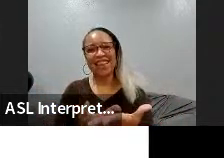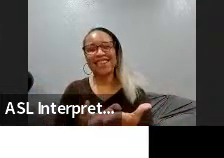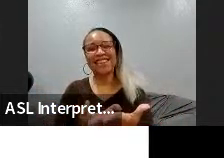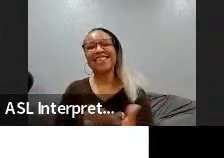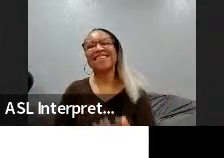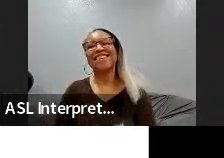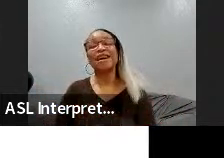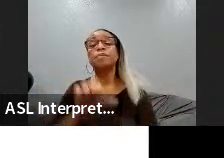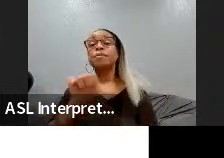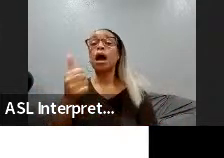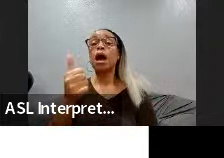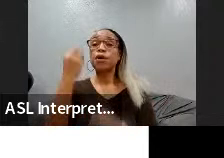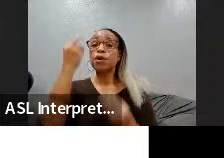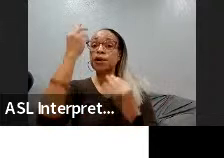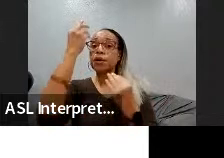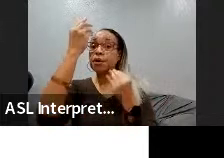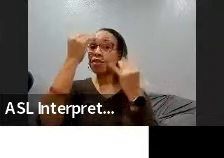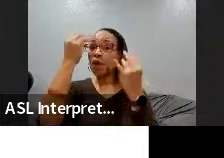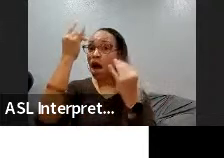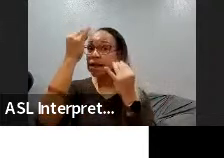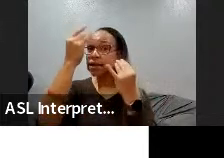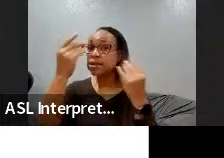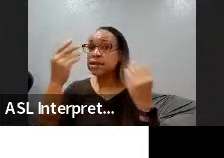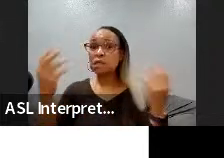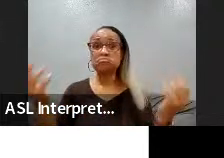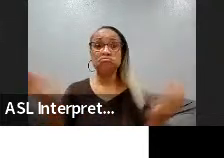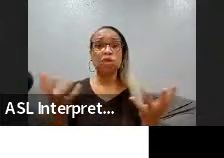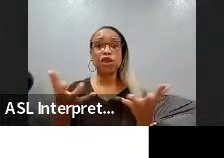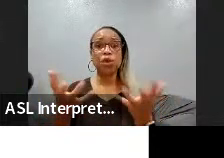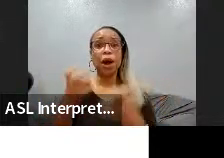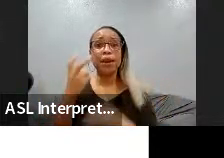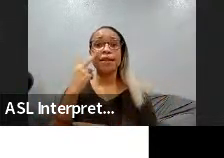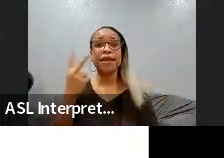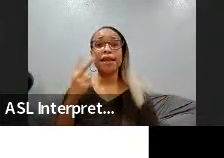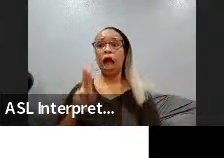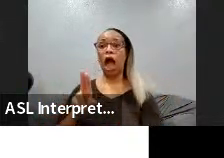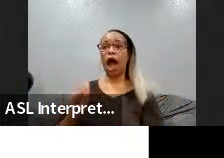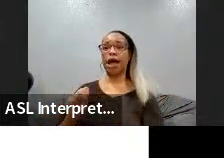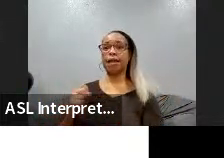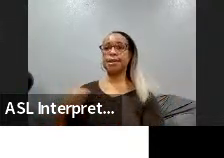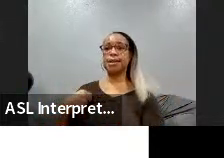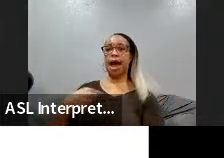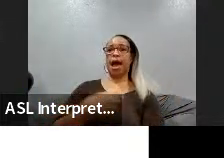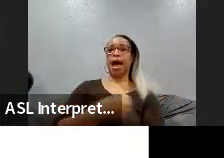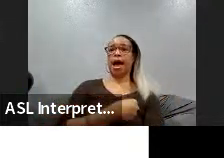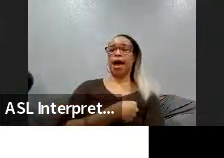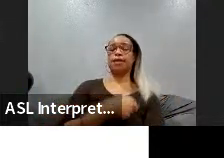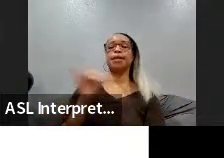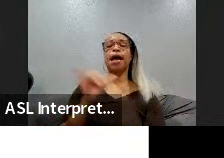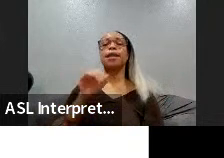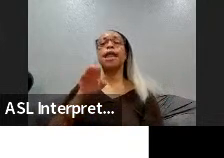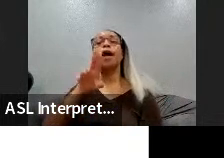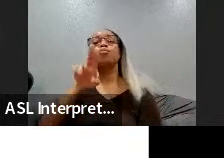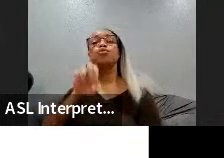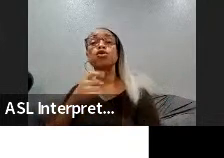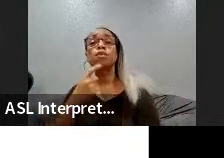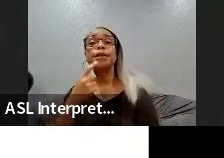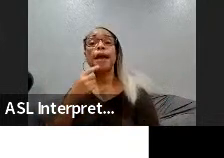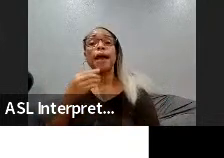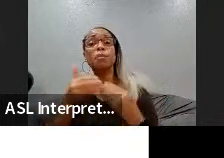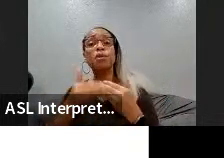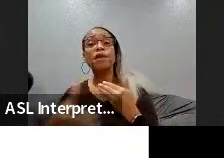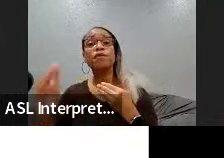Any other thoughts on what we would like to see the us, as Dr. Bruce highlighted, accomplish moving forward?